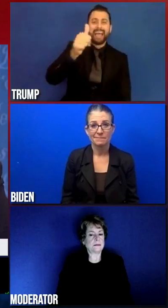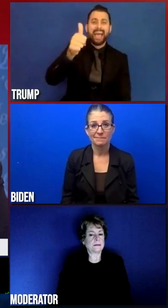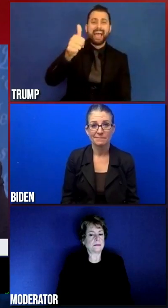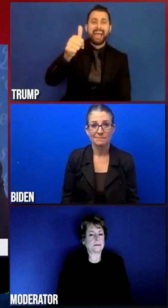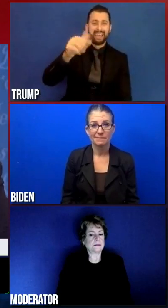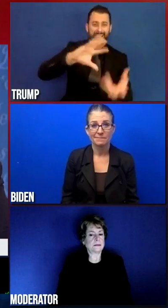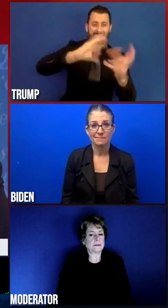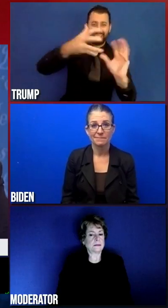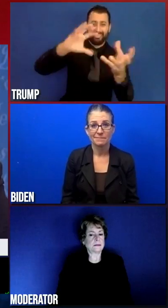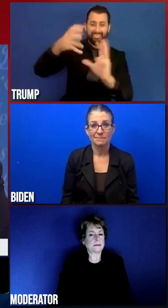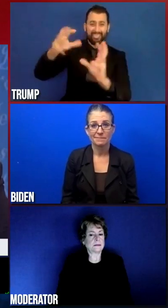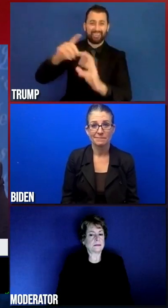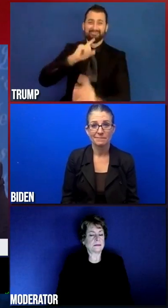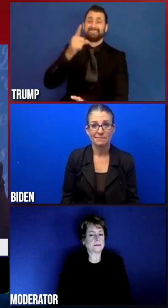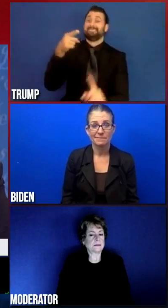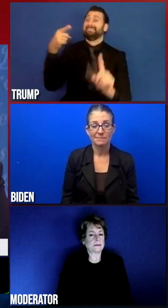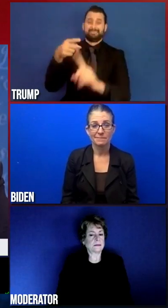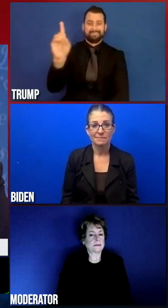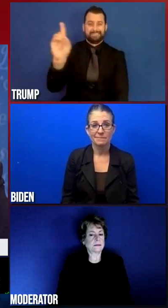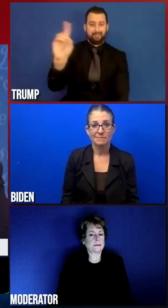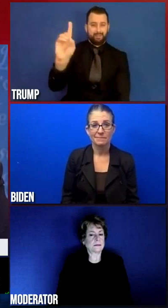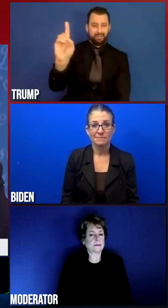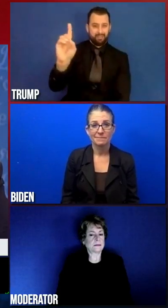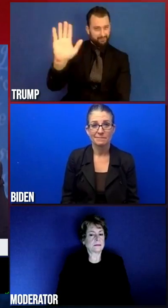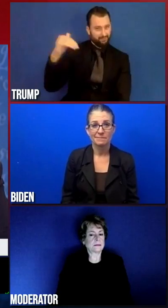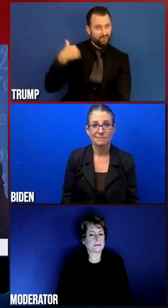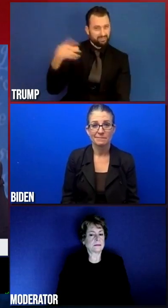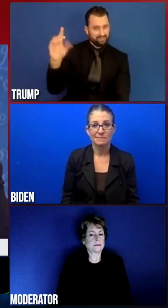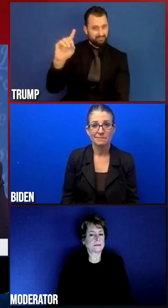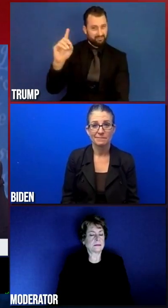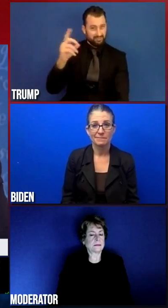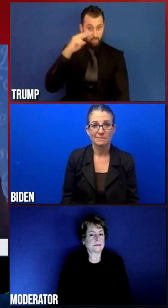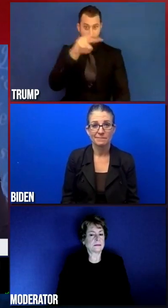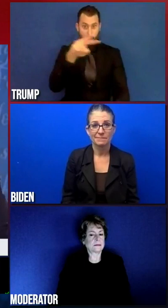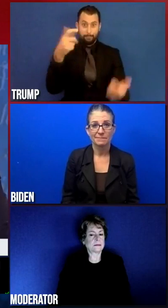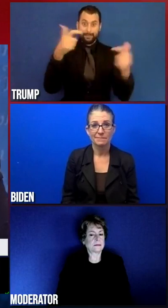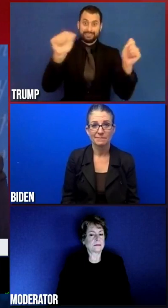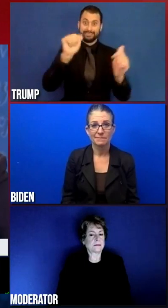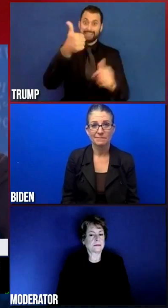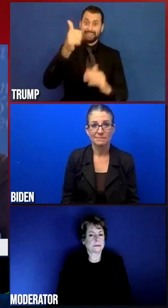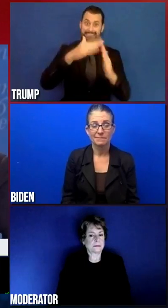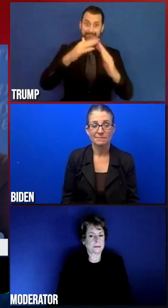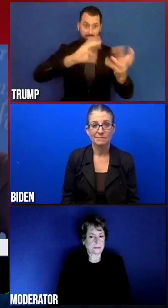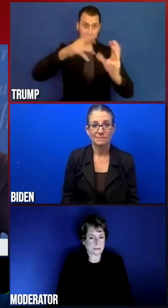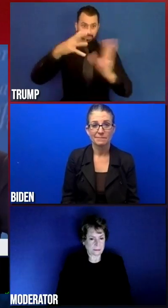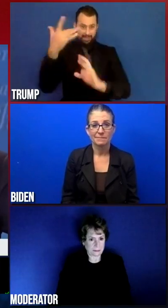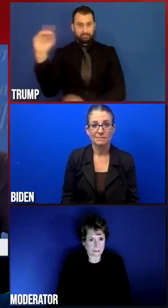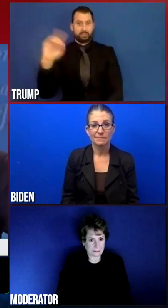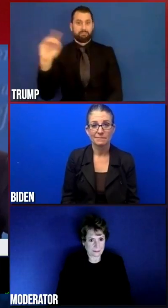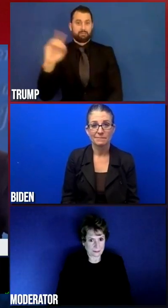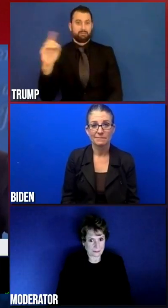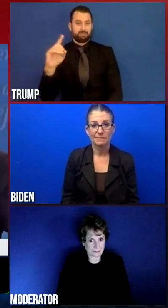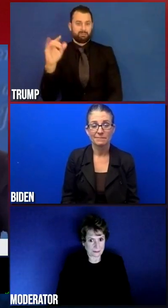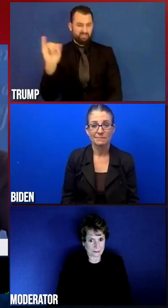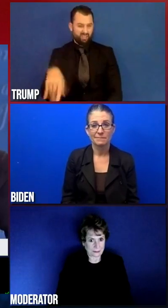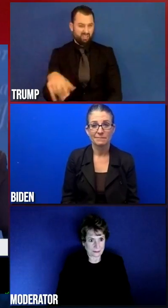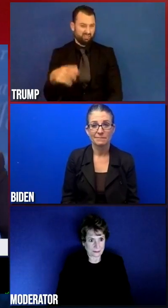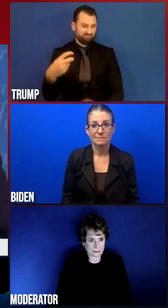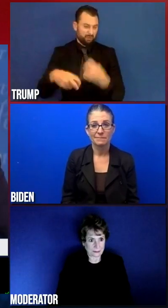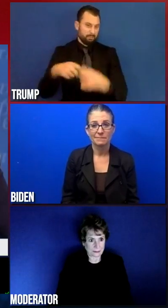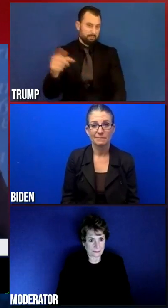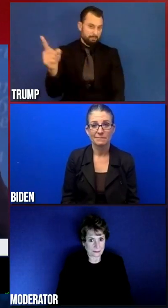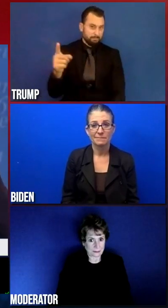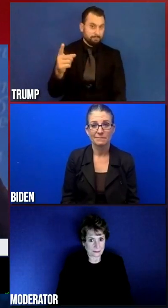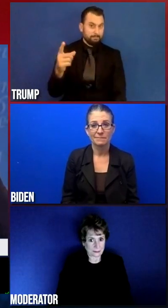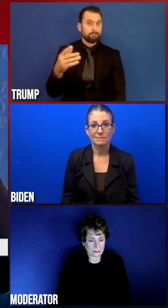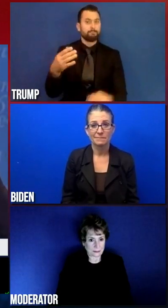law and order. And I'll tell you what, the people of this country want and demand law and order, and you're afraid to even say it. All right.